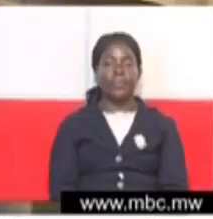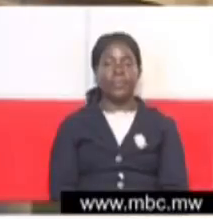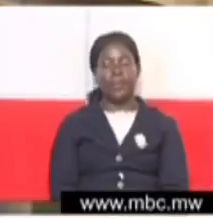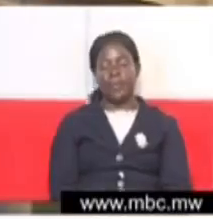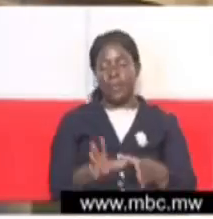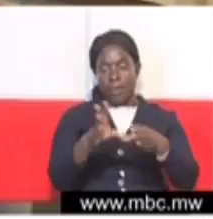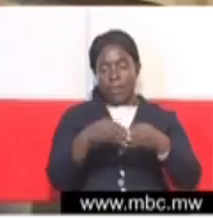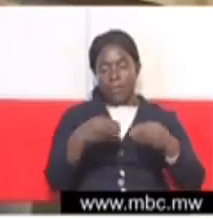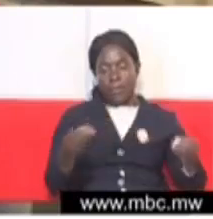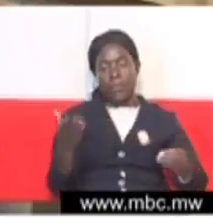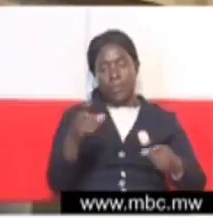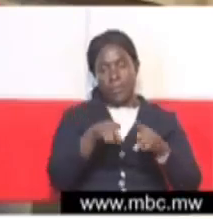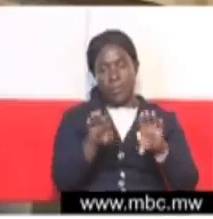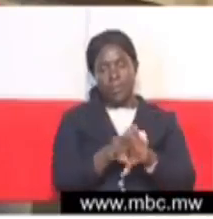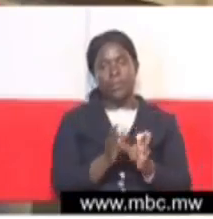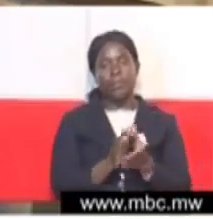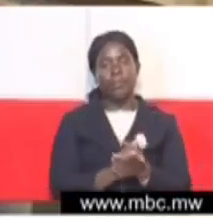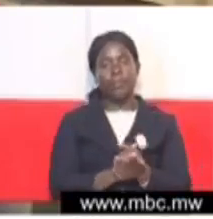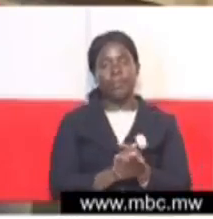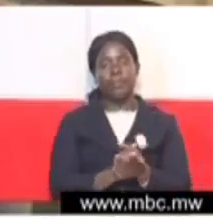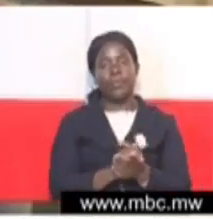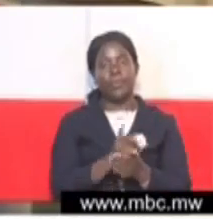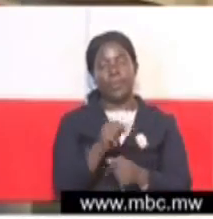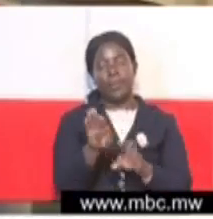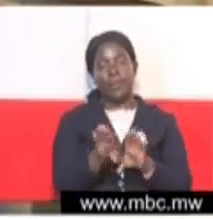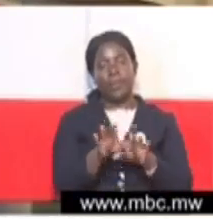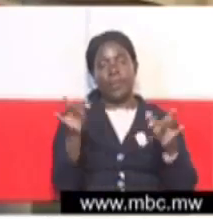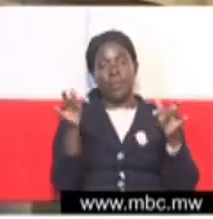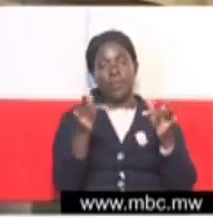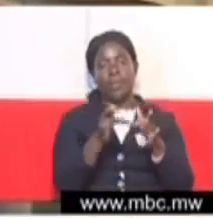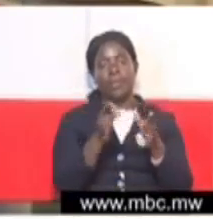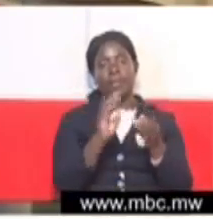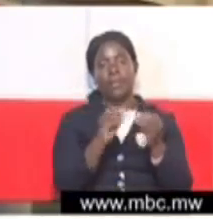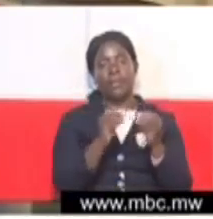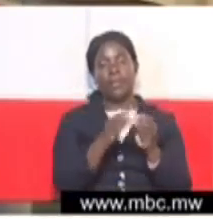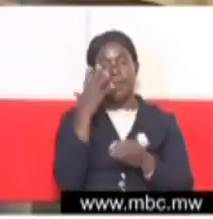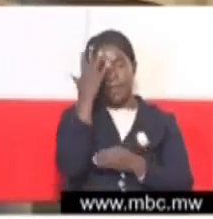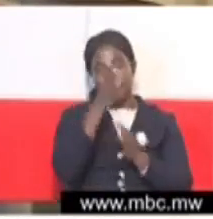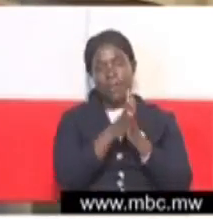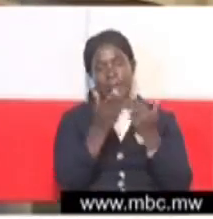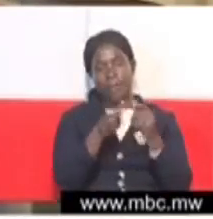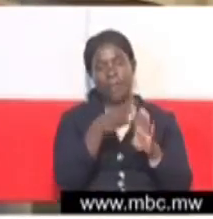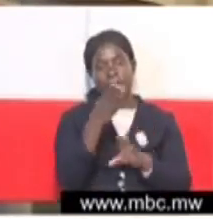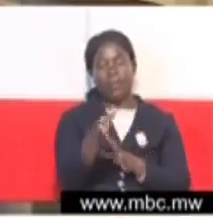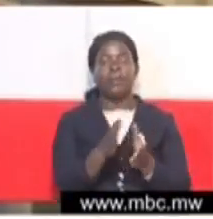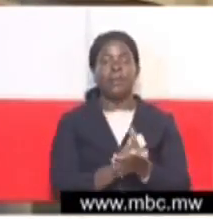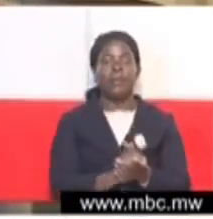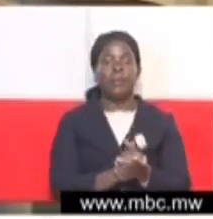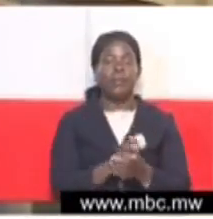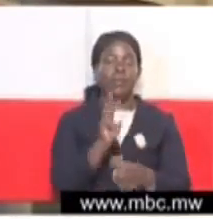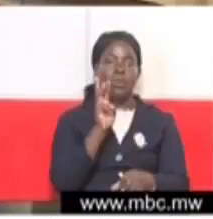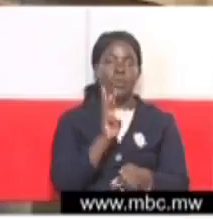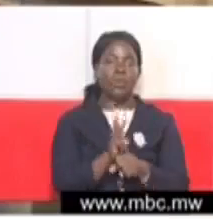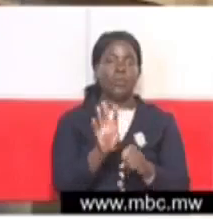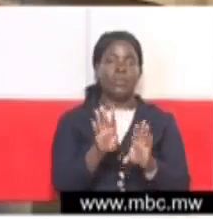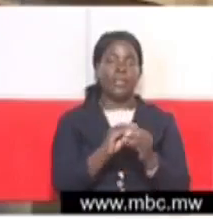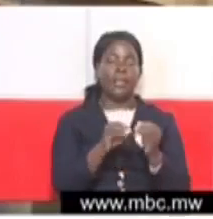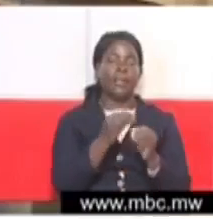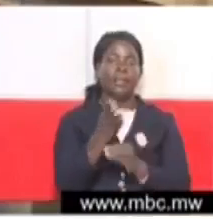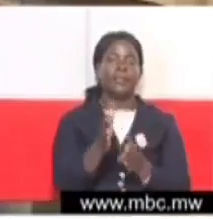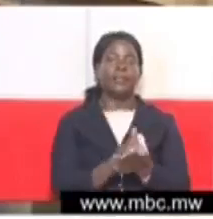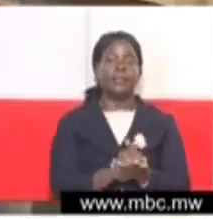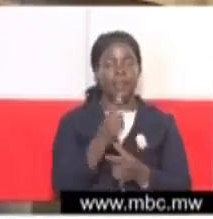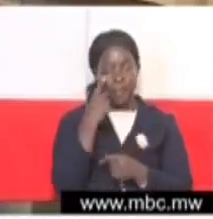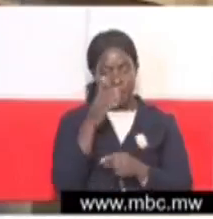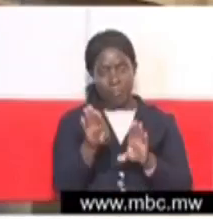For more on these and other stories, follow our online platforms, Facebook, Twitter, and our website, mbc.mw. You